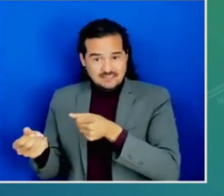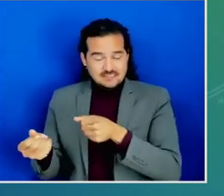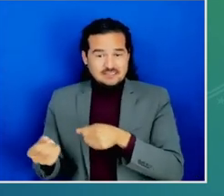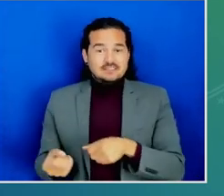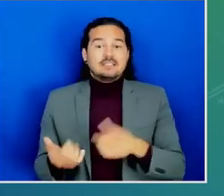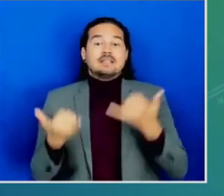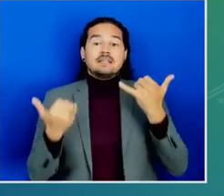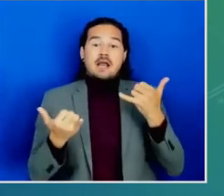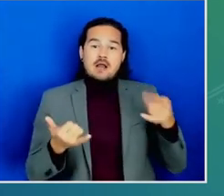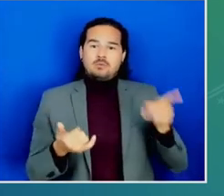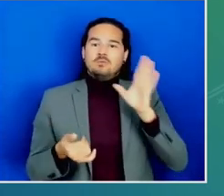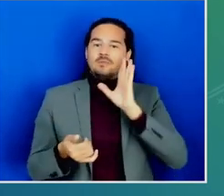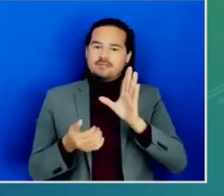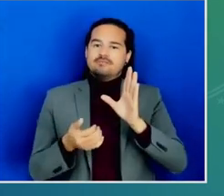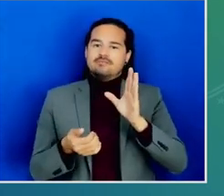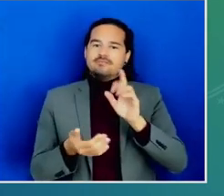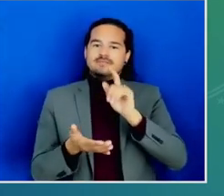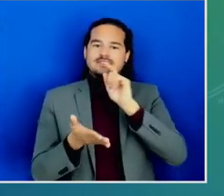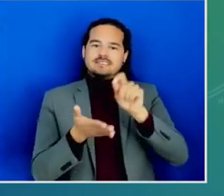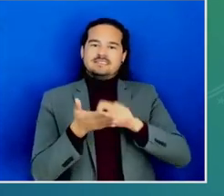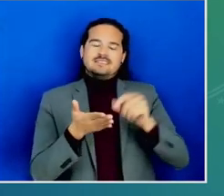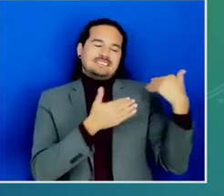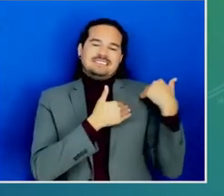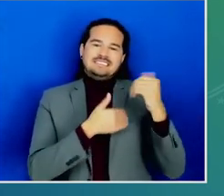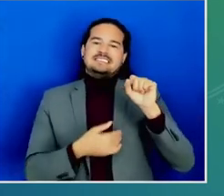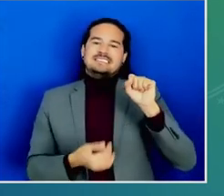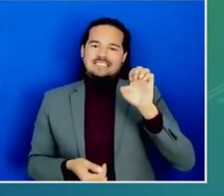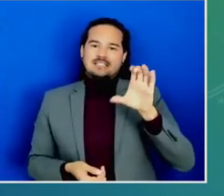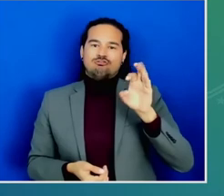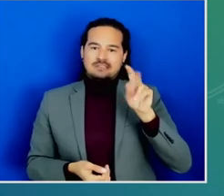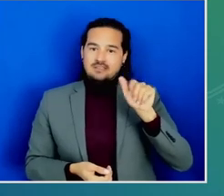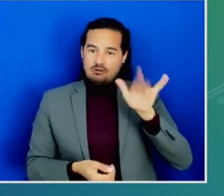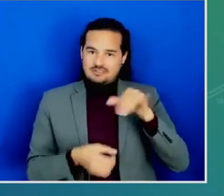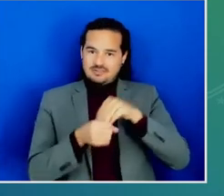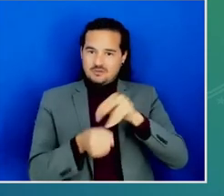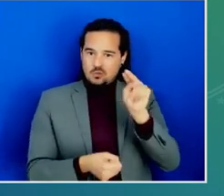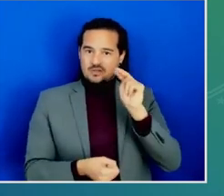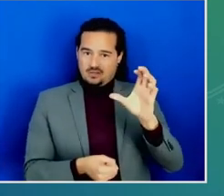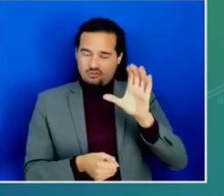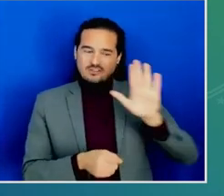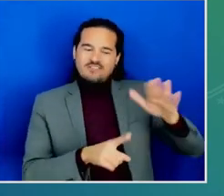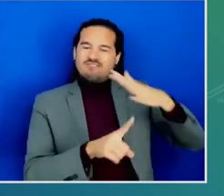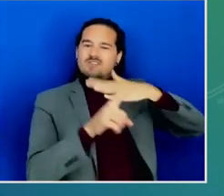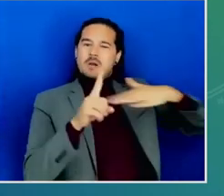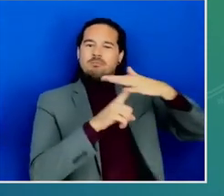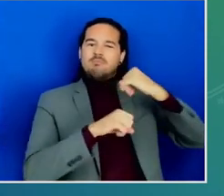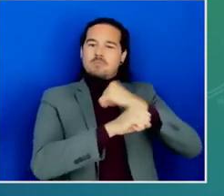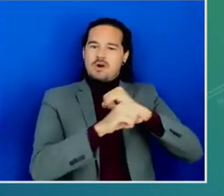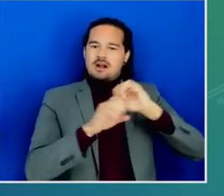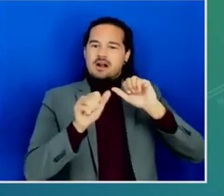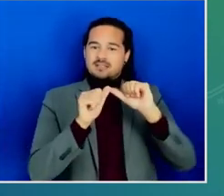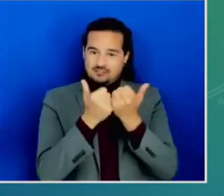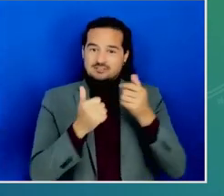of North Carolina's Department of Environmental Quality. When the governor told me how wonderful he was, I don't think he expected I was going to try to steal him.